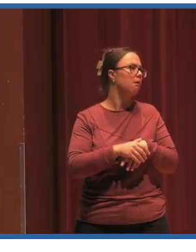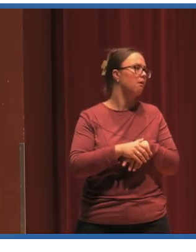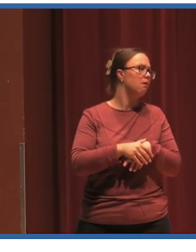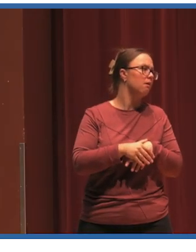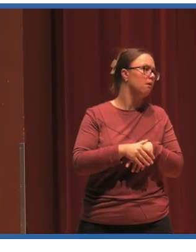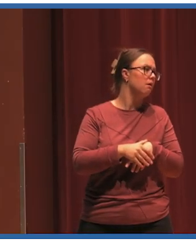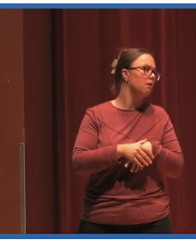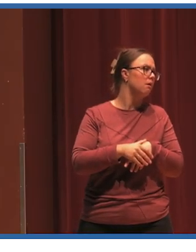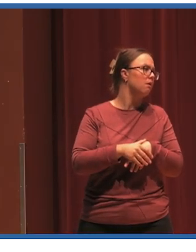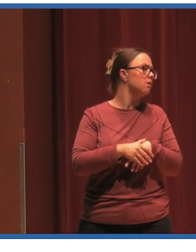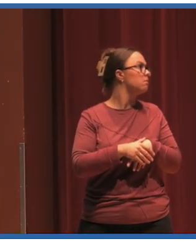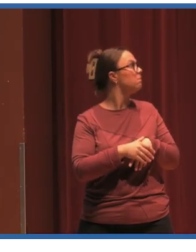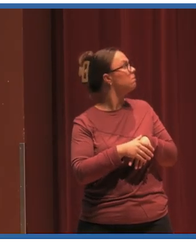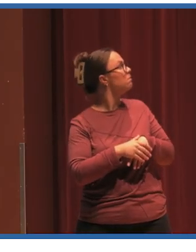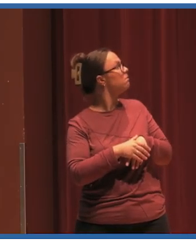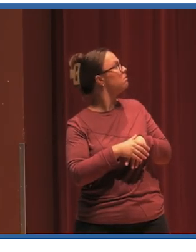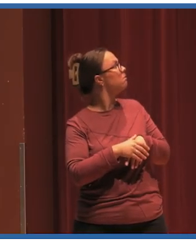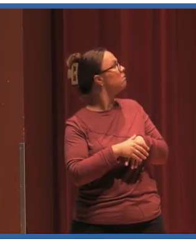stuff,